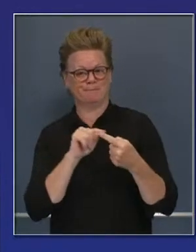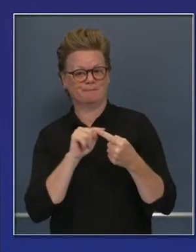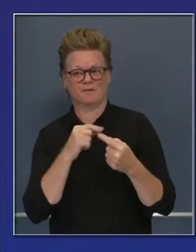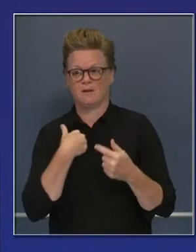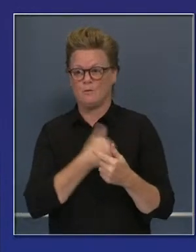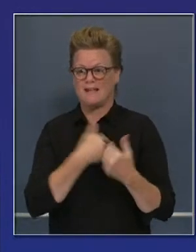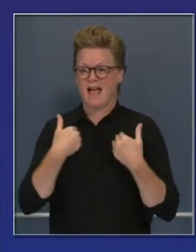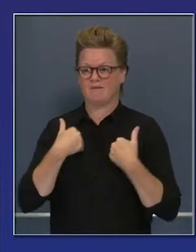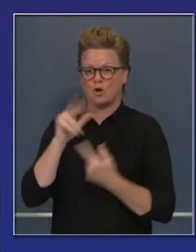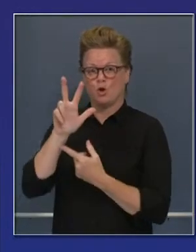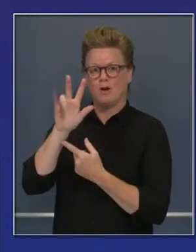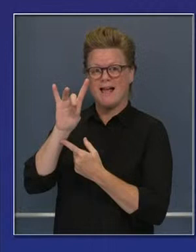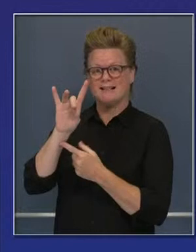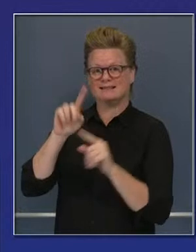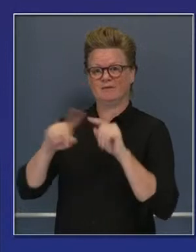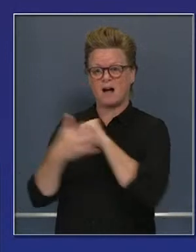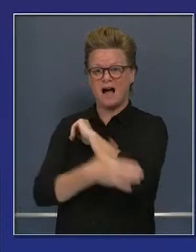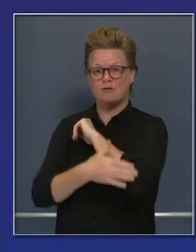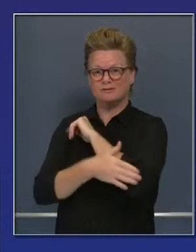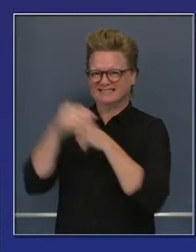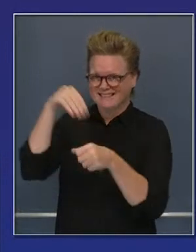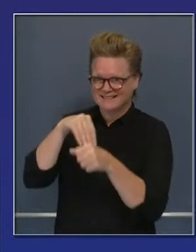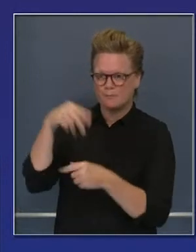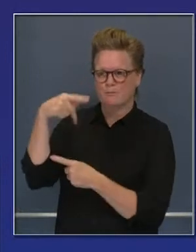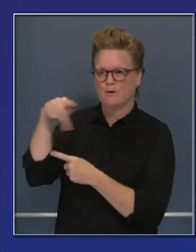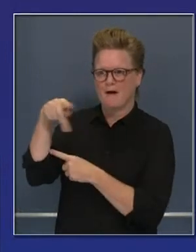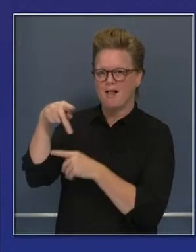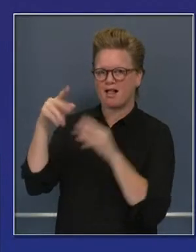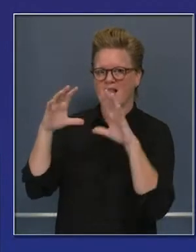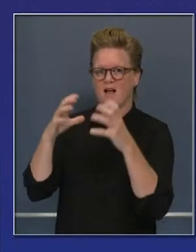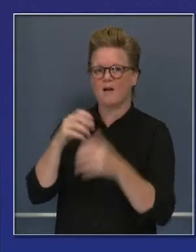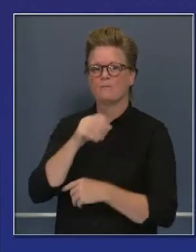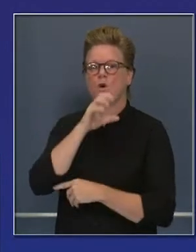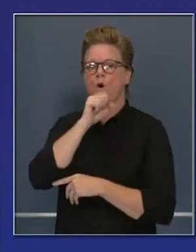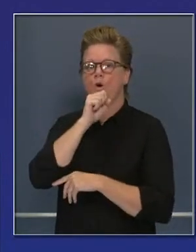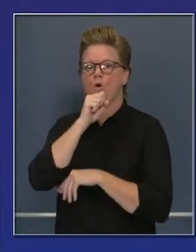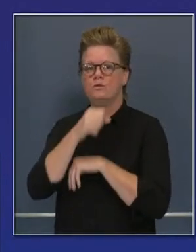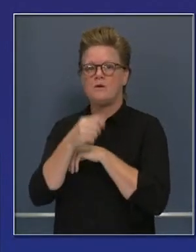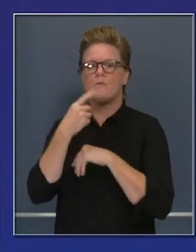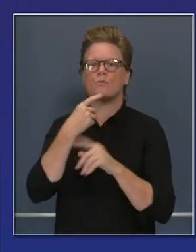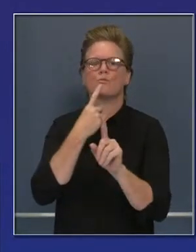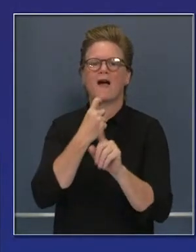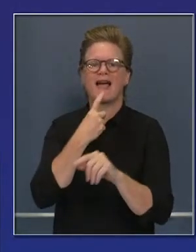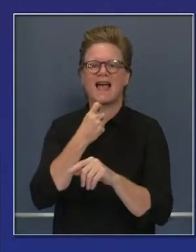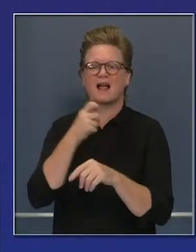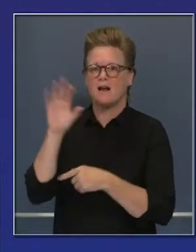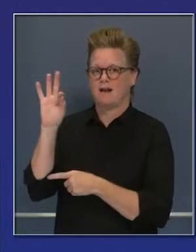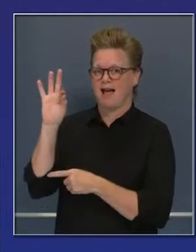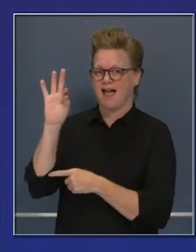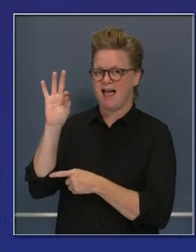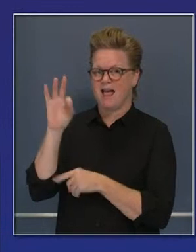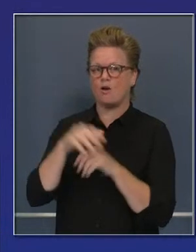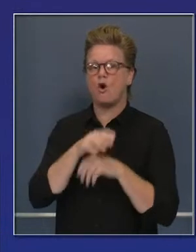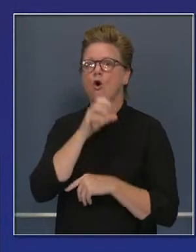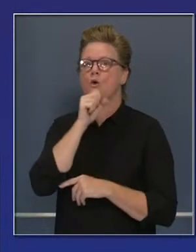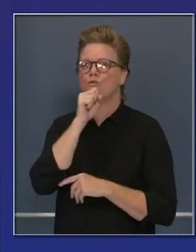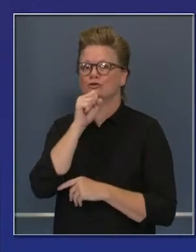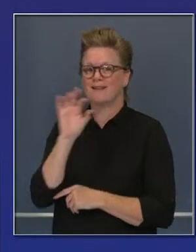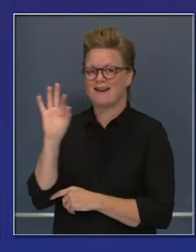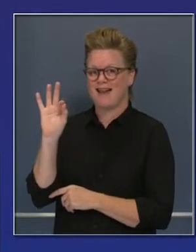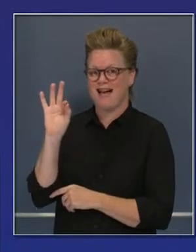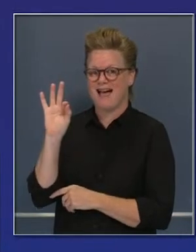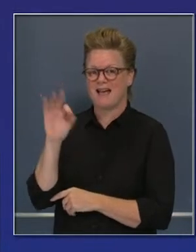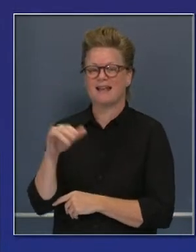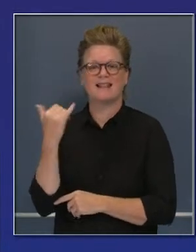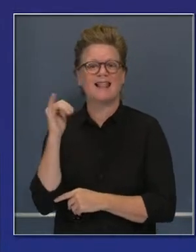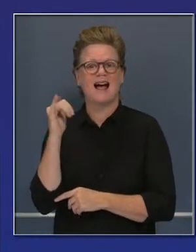That was widespread. We had 9 counties in red, 9 in orange, and 2 in yellow. We had said,